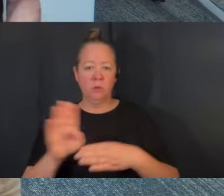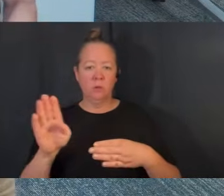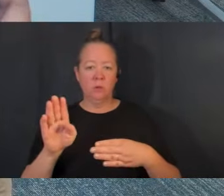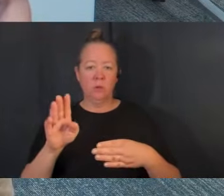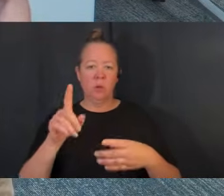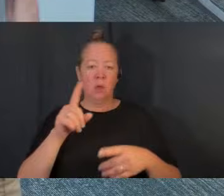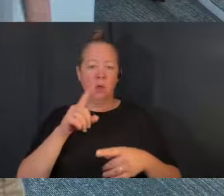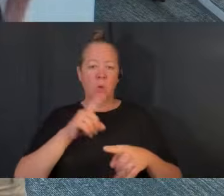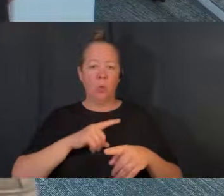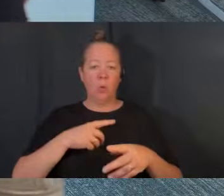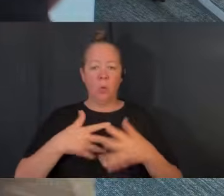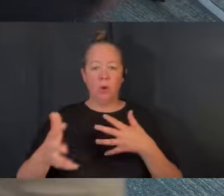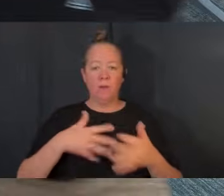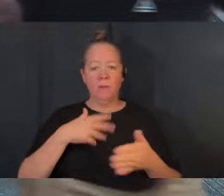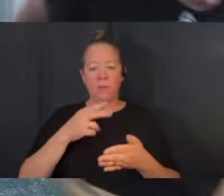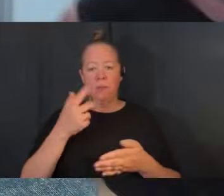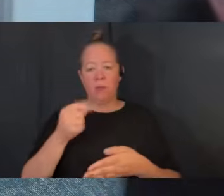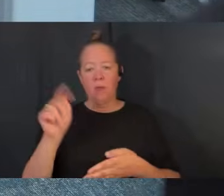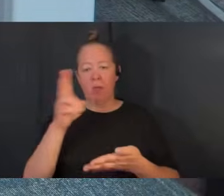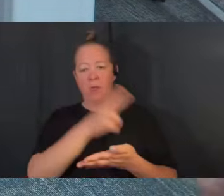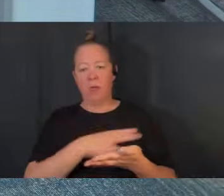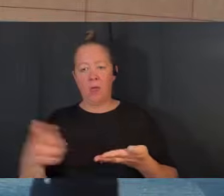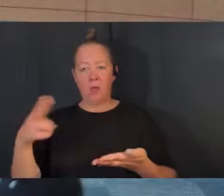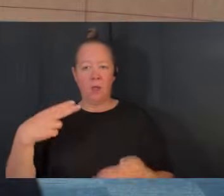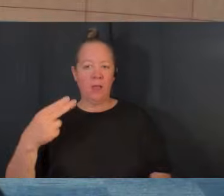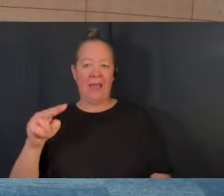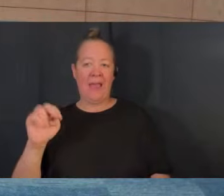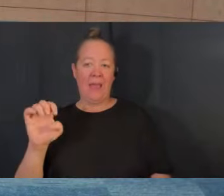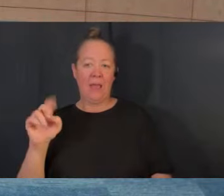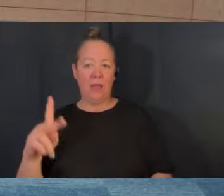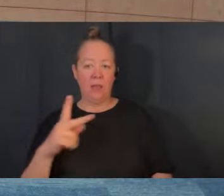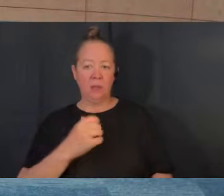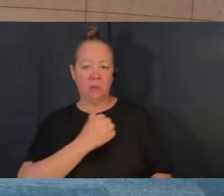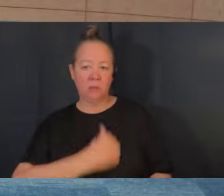Thank you. Slow. Thank you for that point.